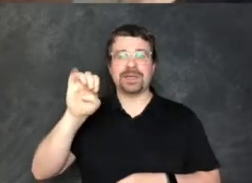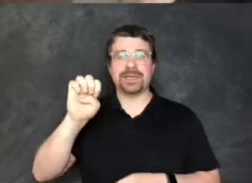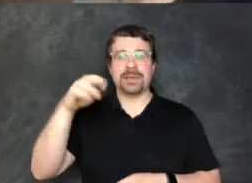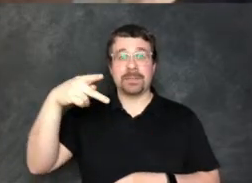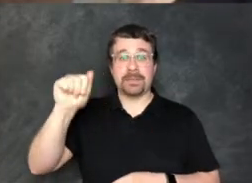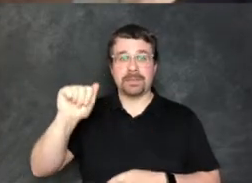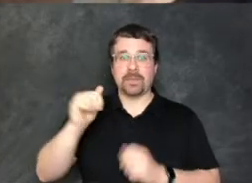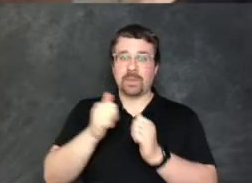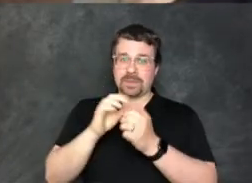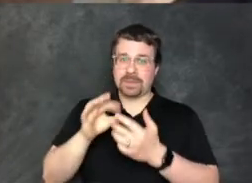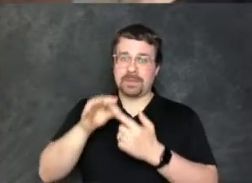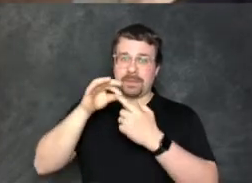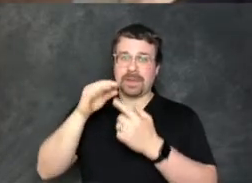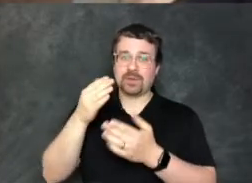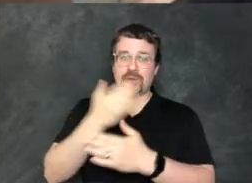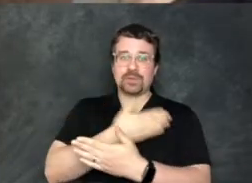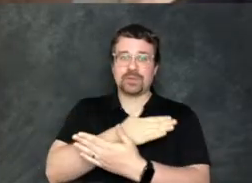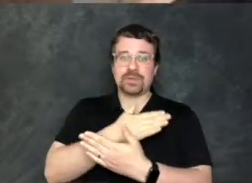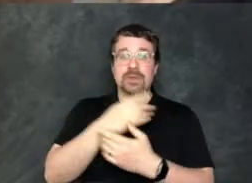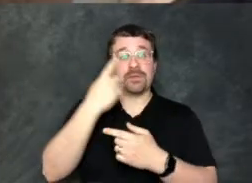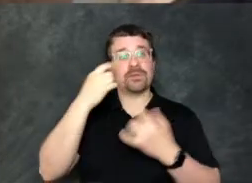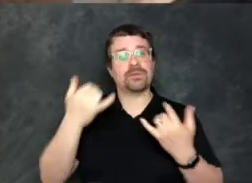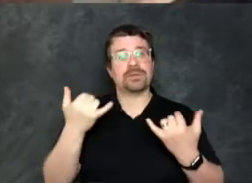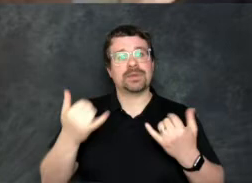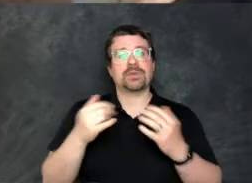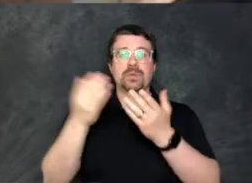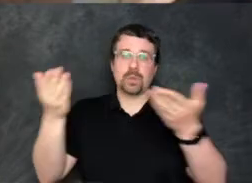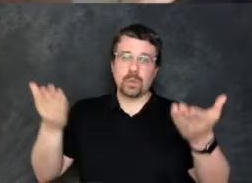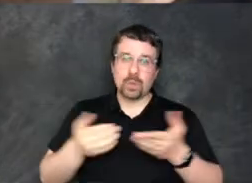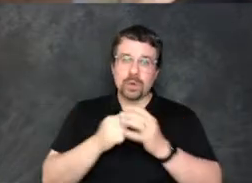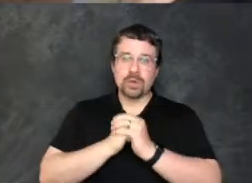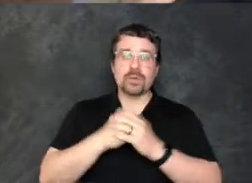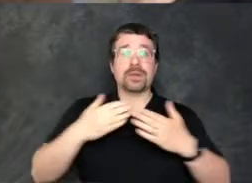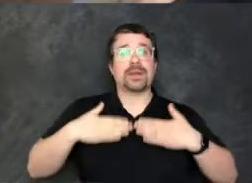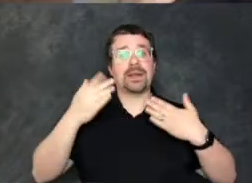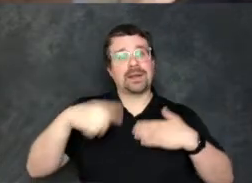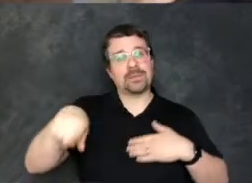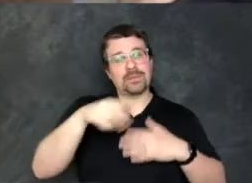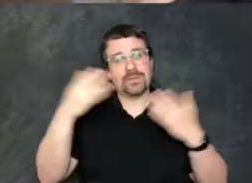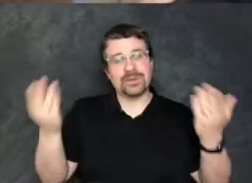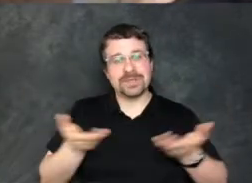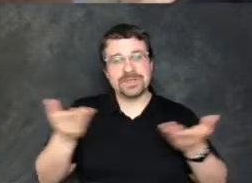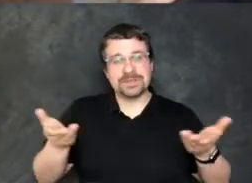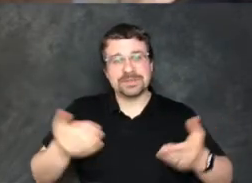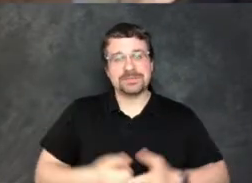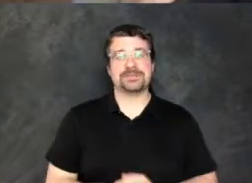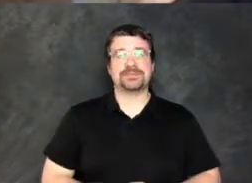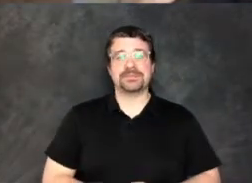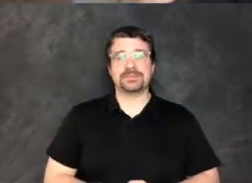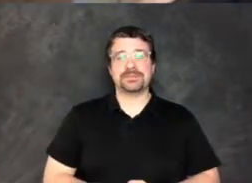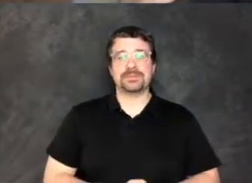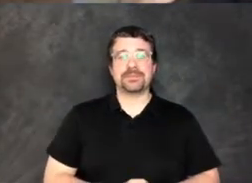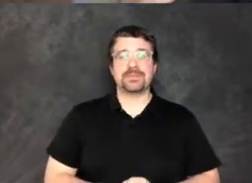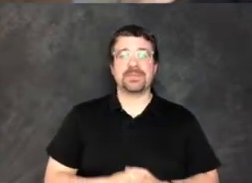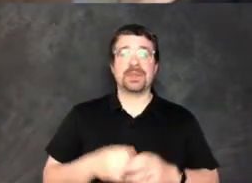Pennsylvania, with some special music. But for now, welcome to worship. We're glad you're here.